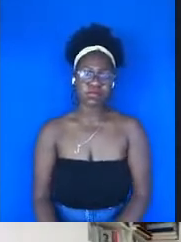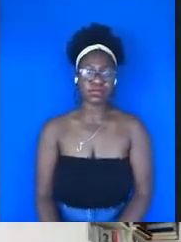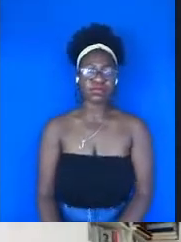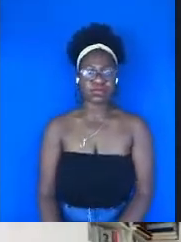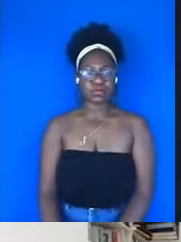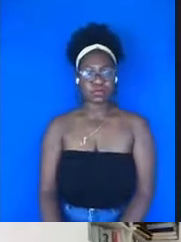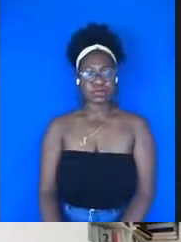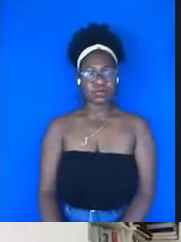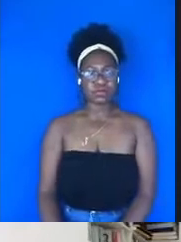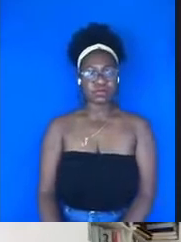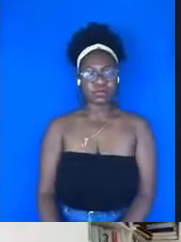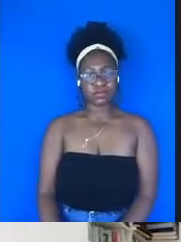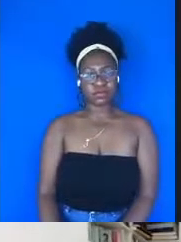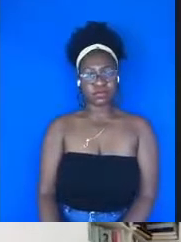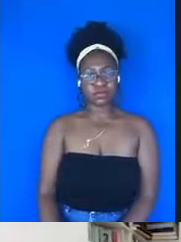know,